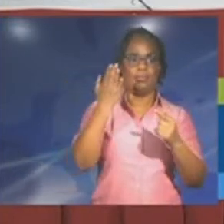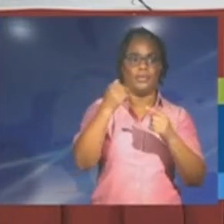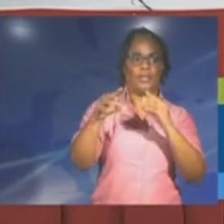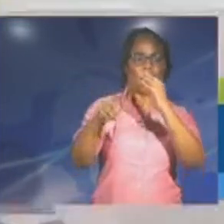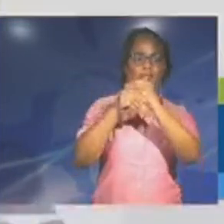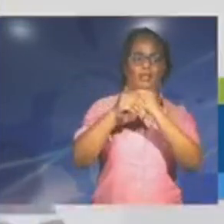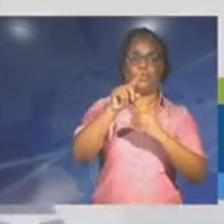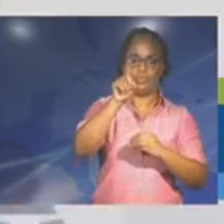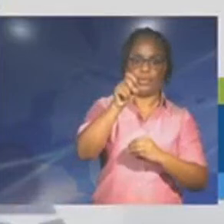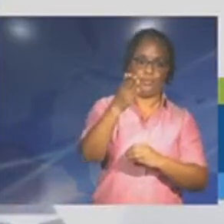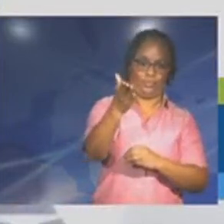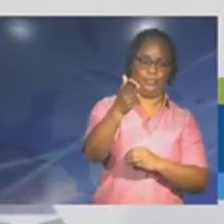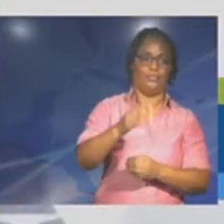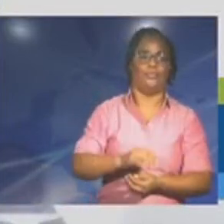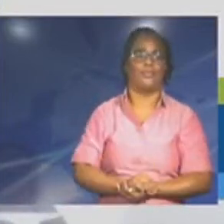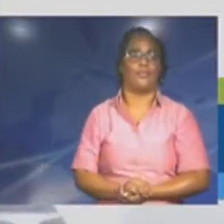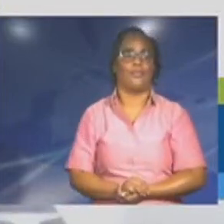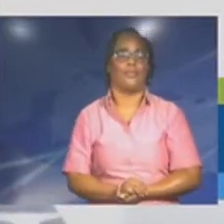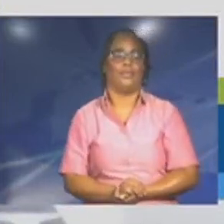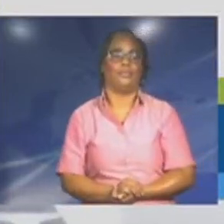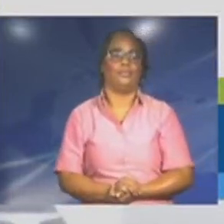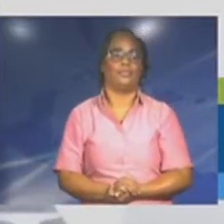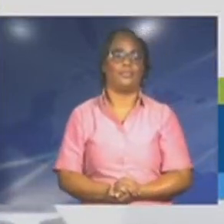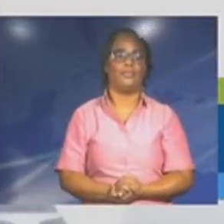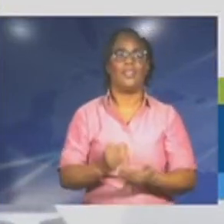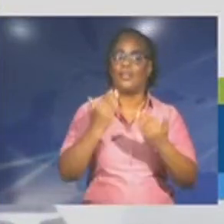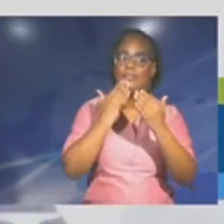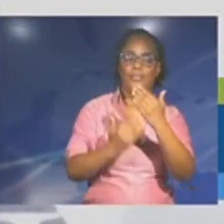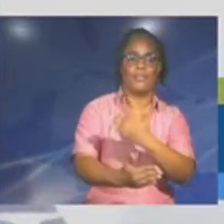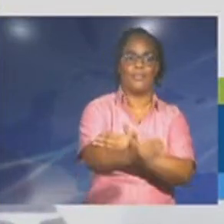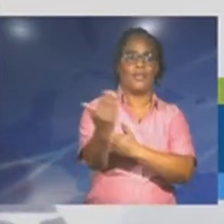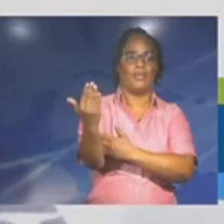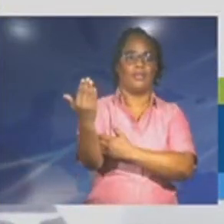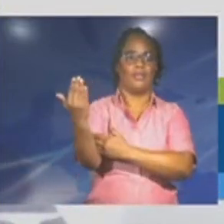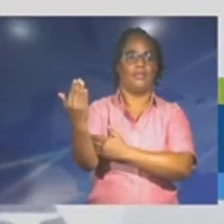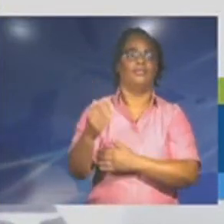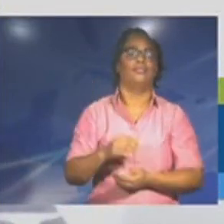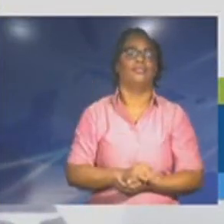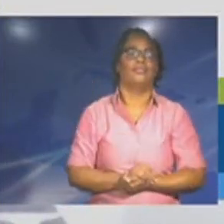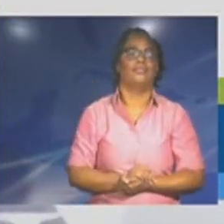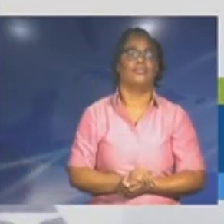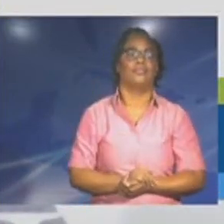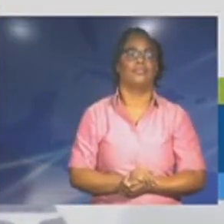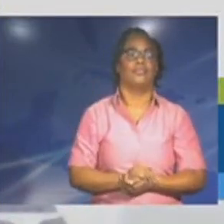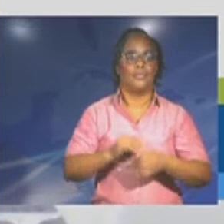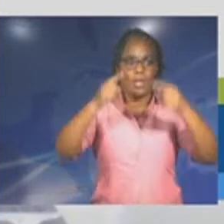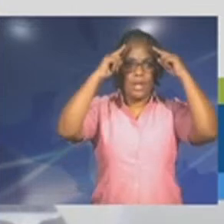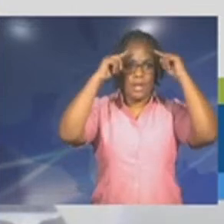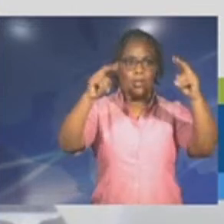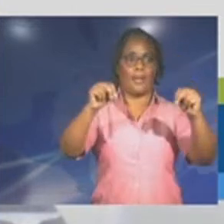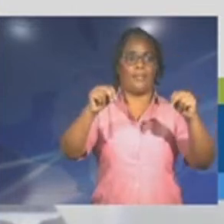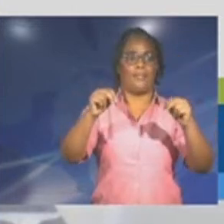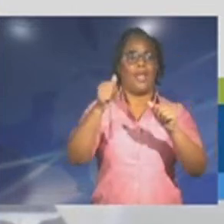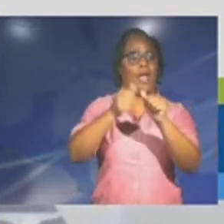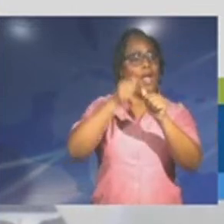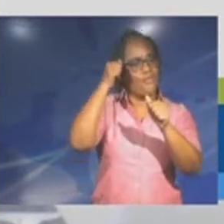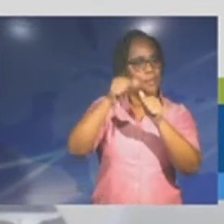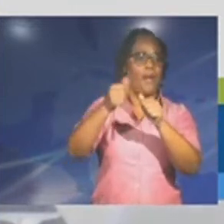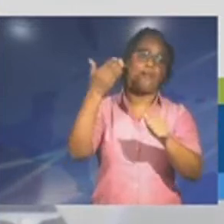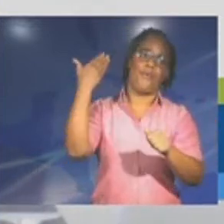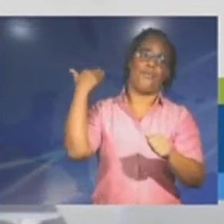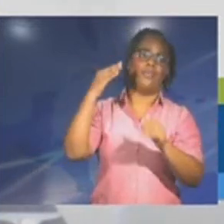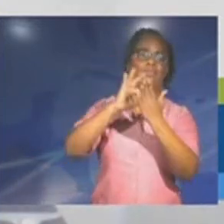Hi, morning again, everyone. And Astronaut News, nice to see you back with us. Minister, I remember back in February, you would have indicated